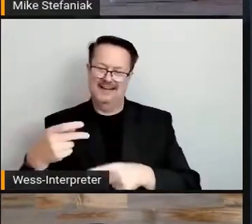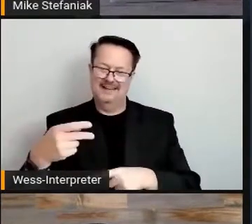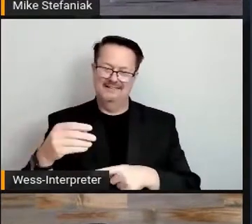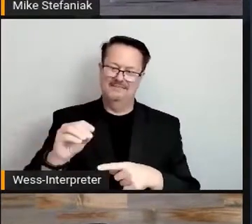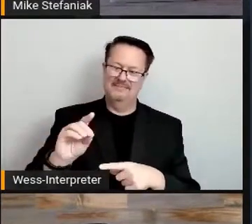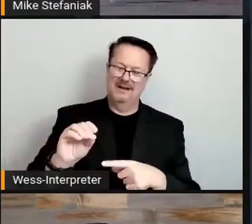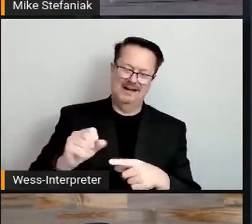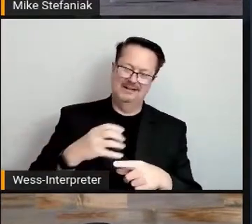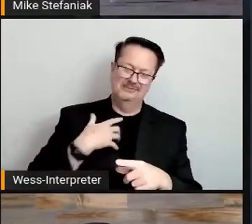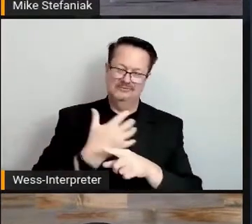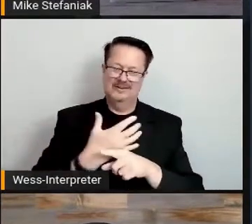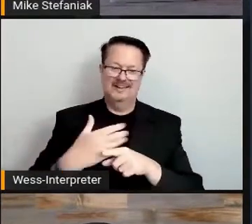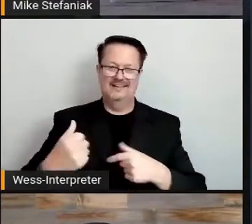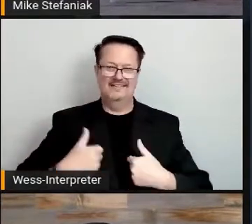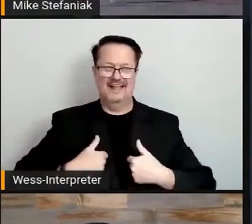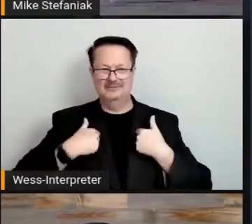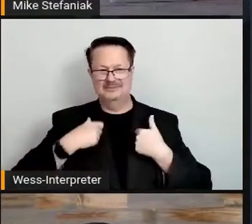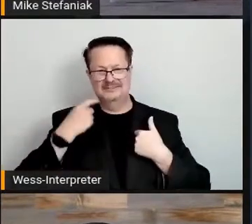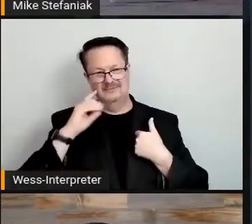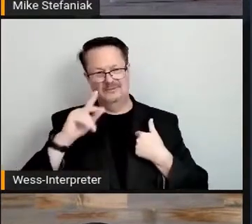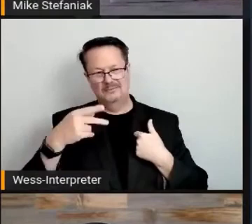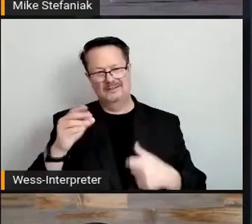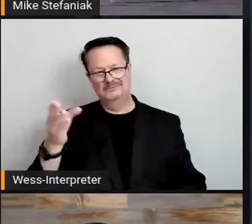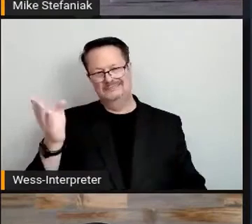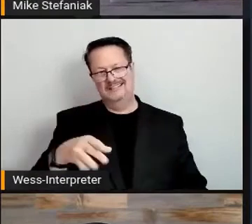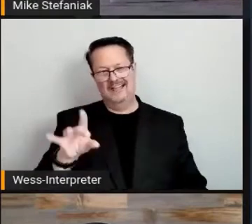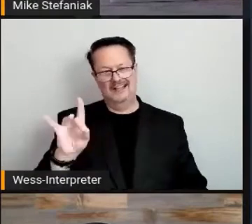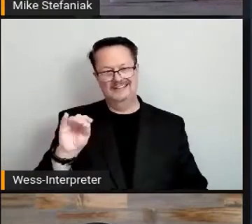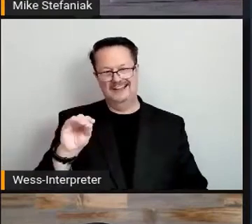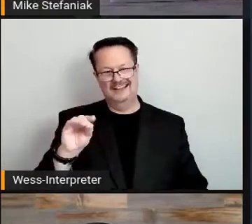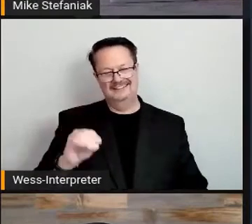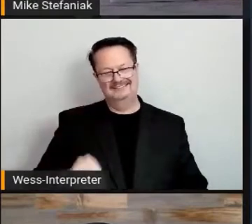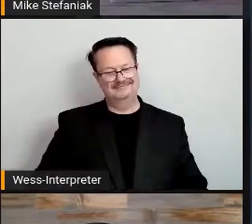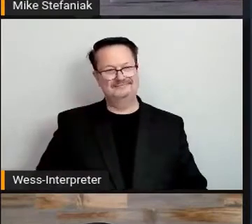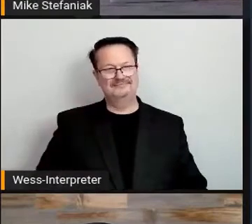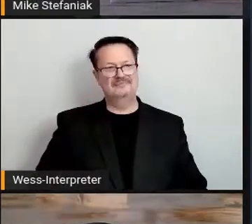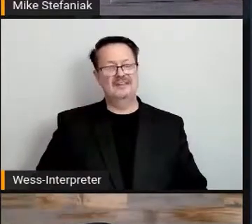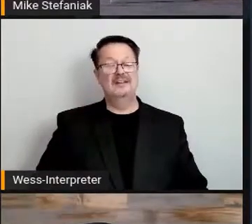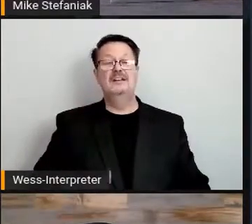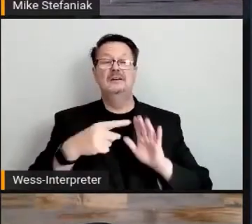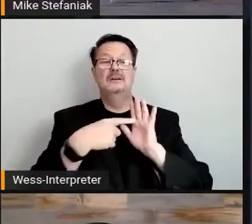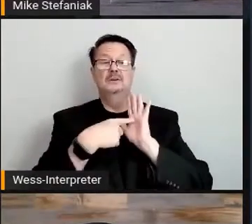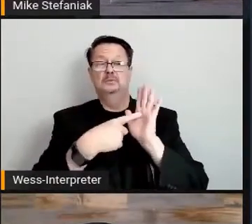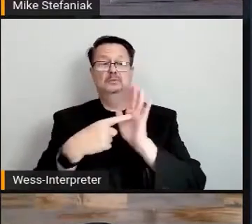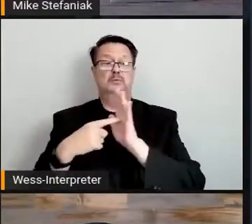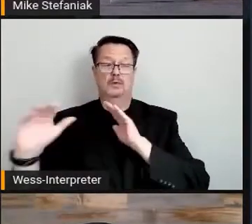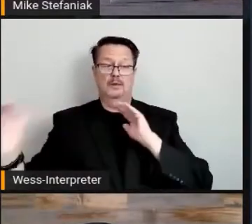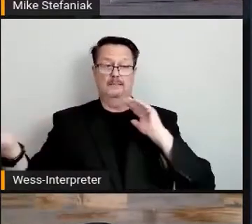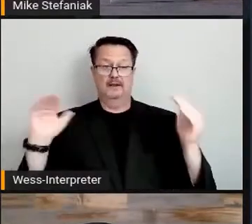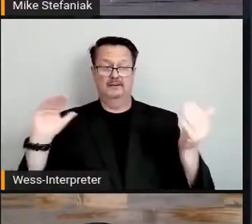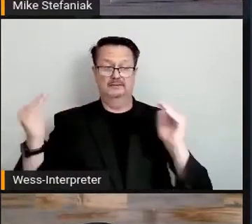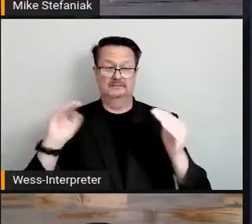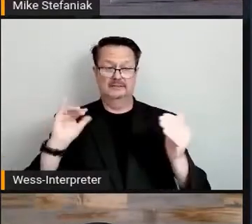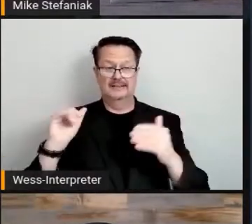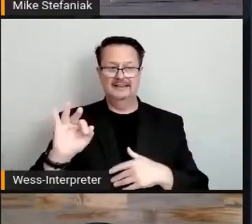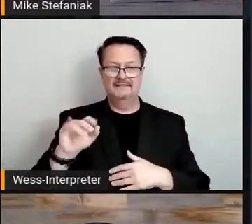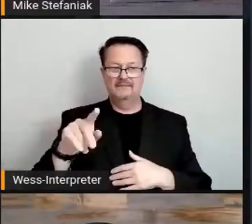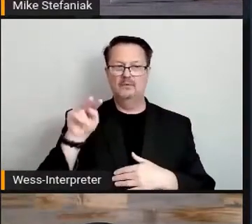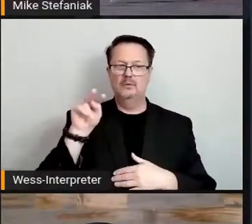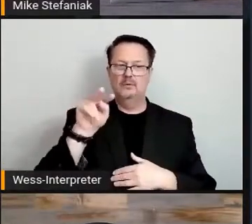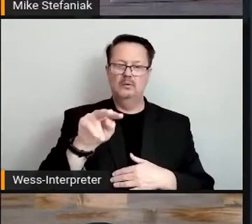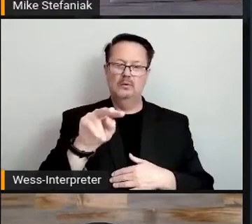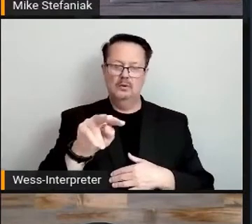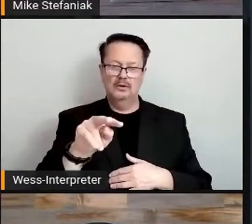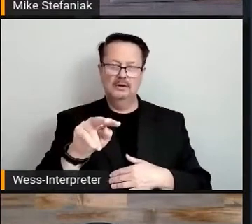of addresses for pods with the /80. And just to show you here the comparison, if you look at